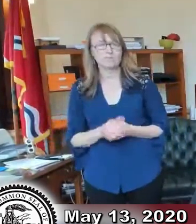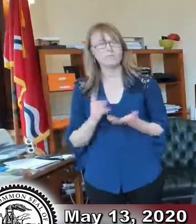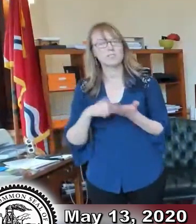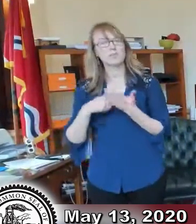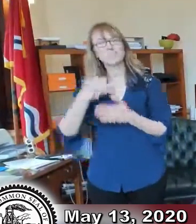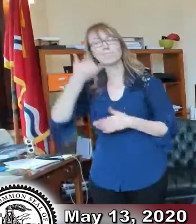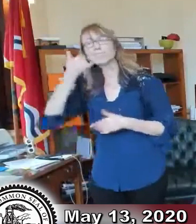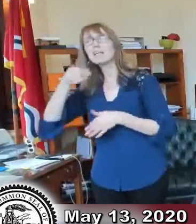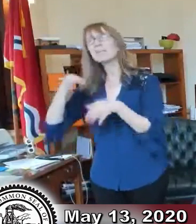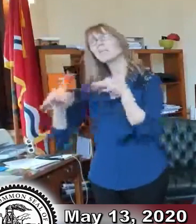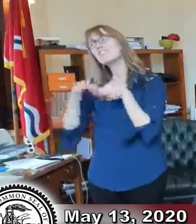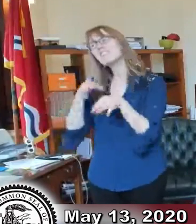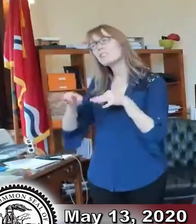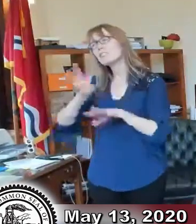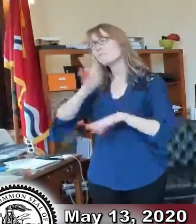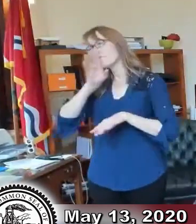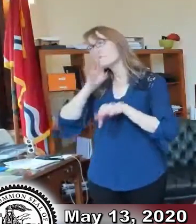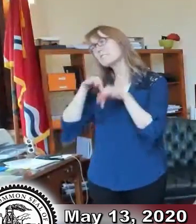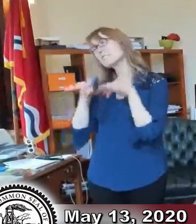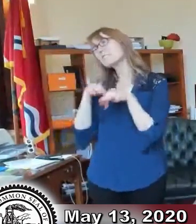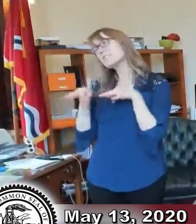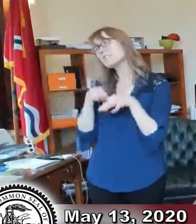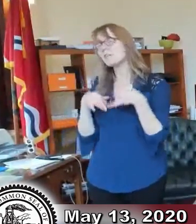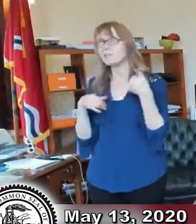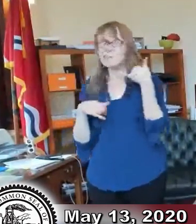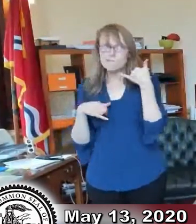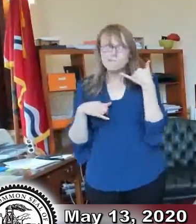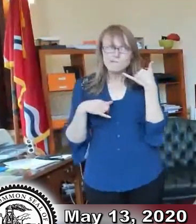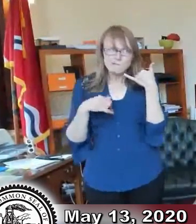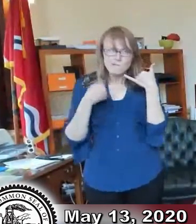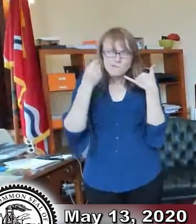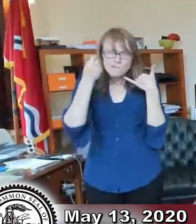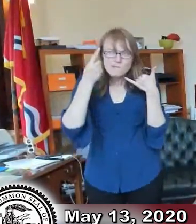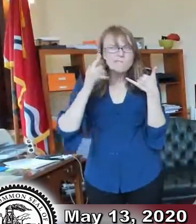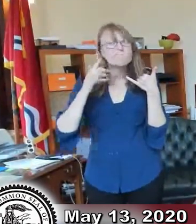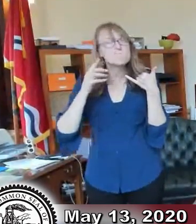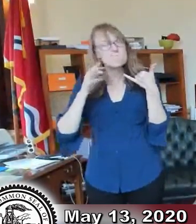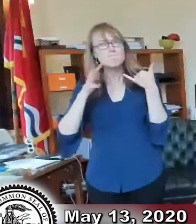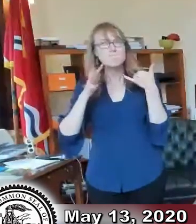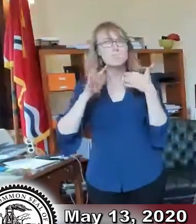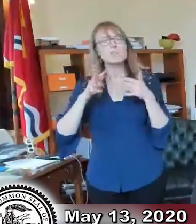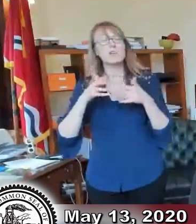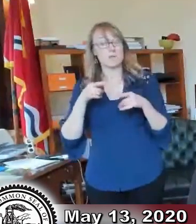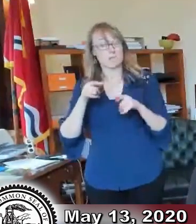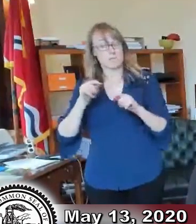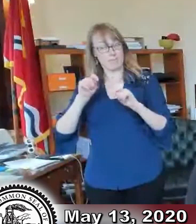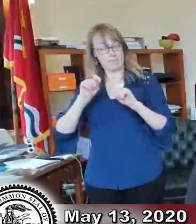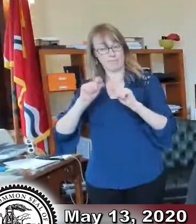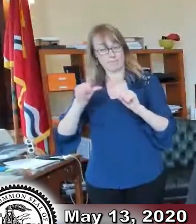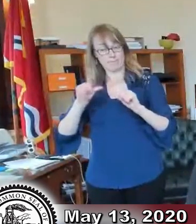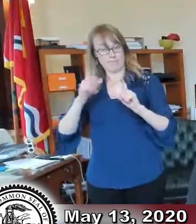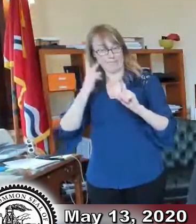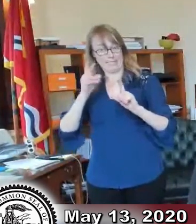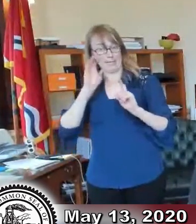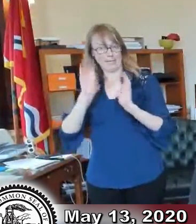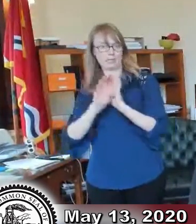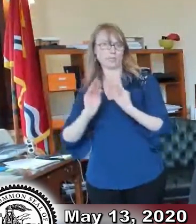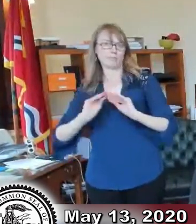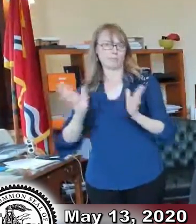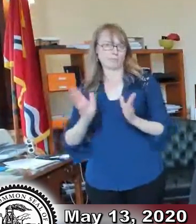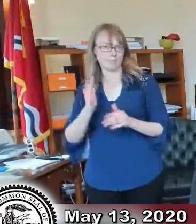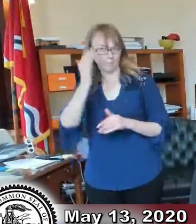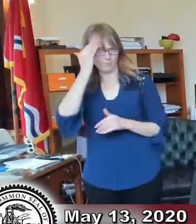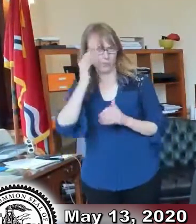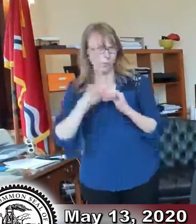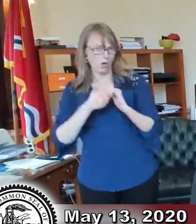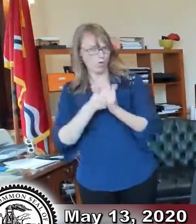what you're talking about just with words. So I encourage you to do that, and we will follow up on them. Okay, let's do one more question. Okay. From